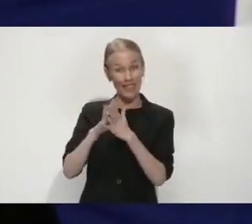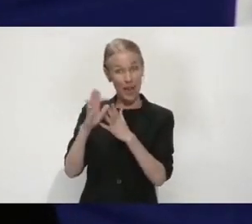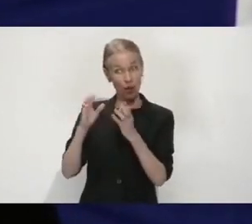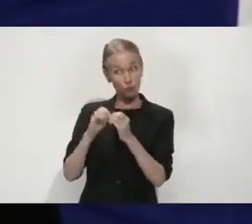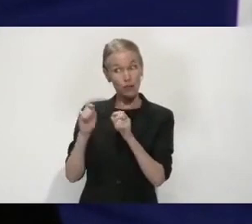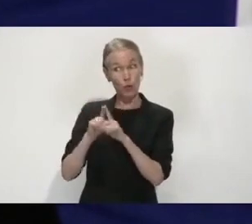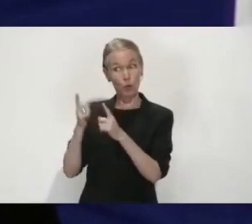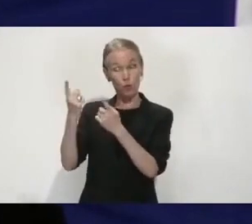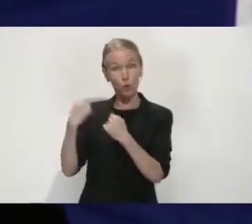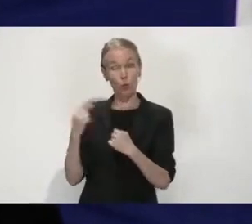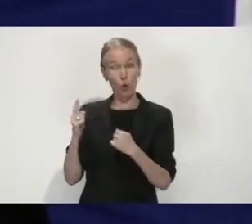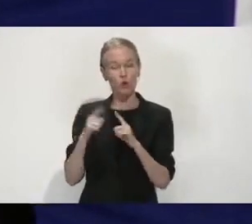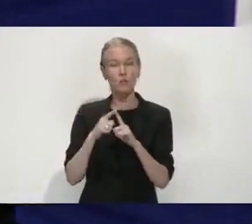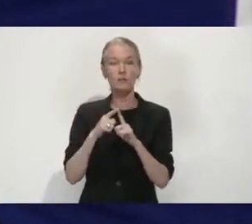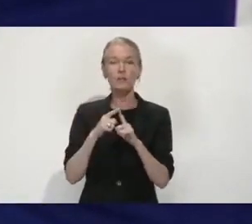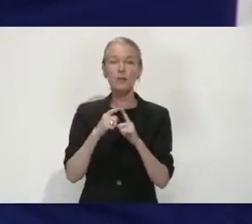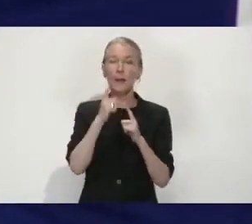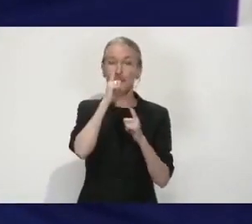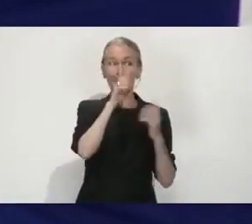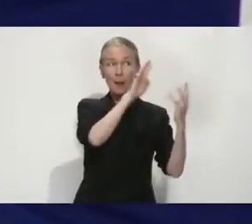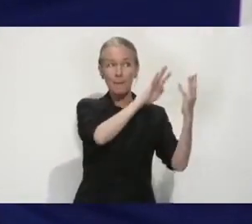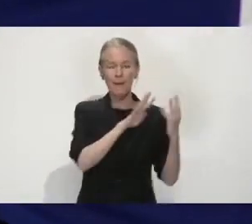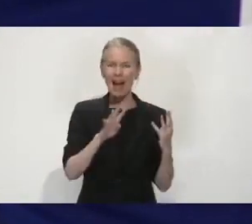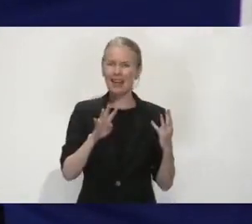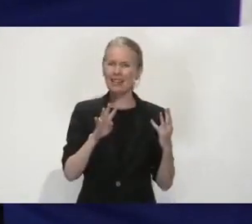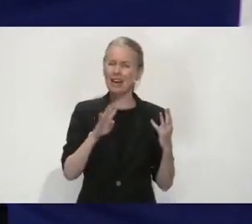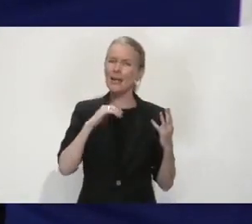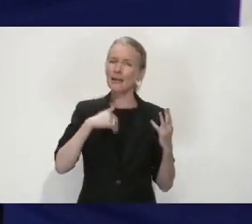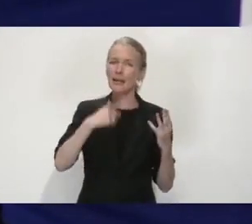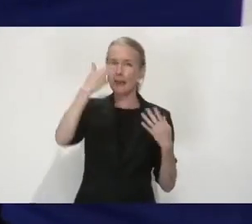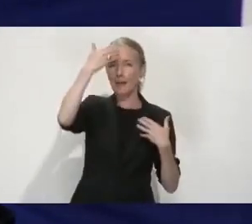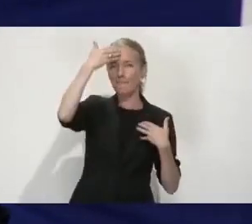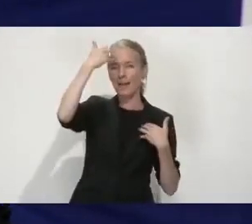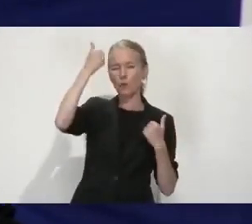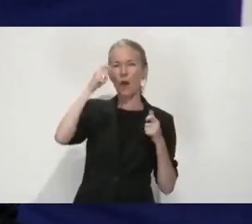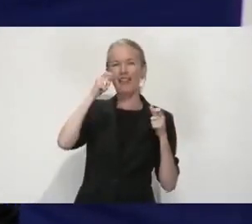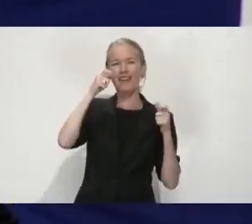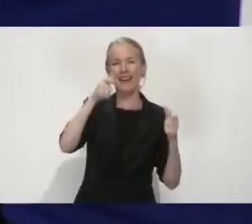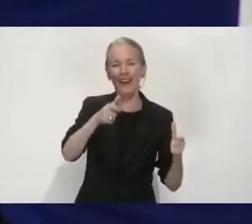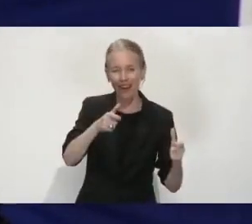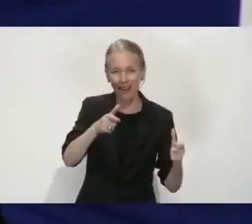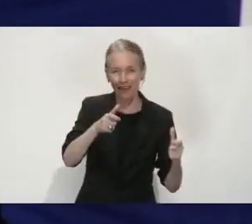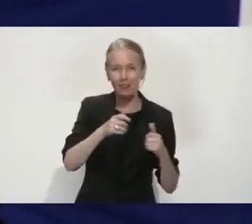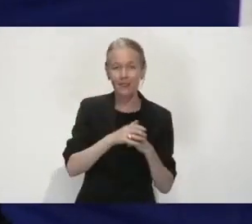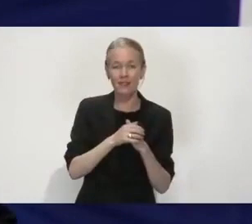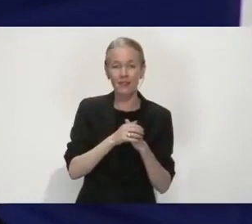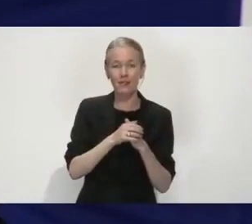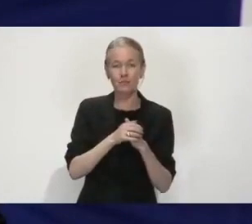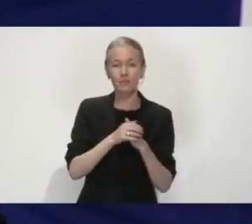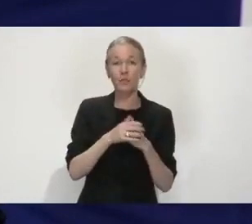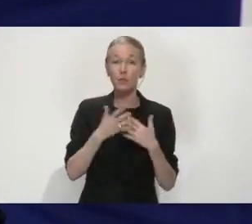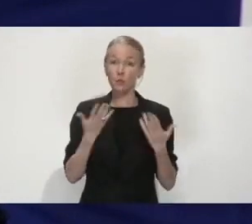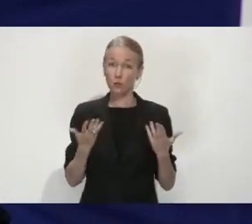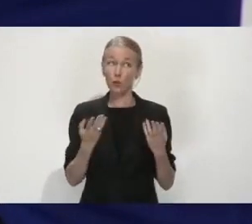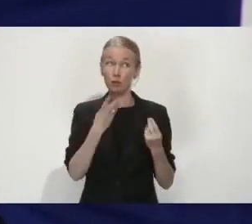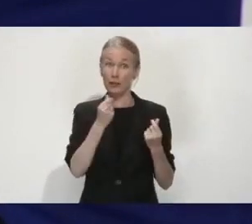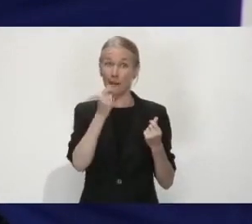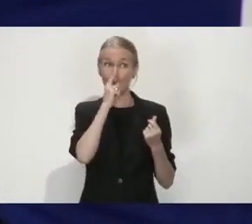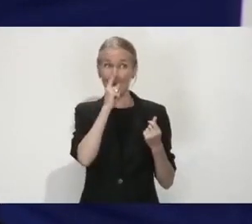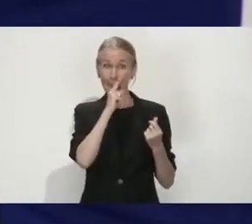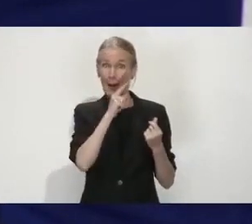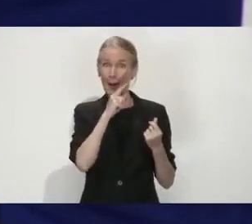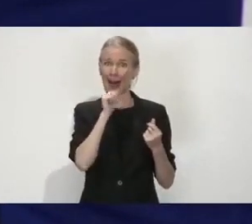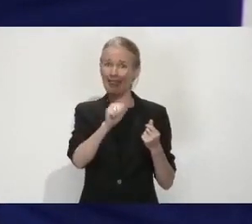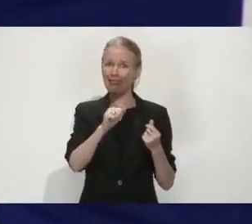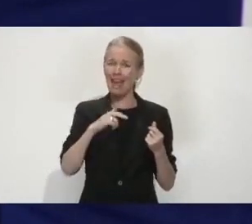needs of a number of the returnees, the people that we're getting coming home now, who are coming from some pretty difficult circumstances.